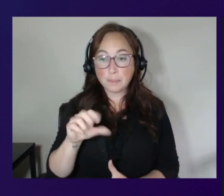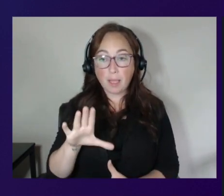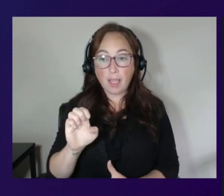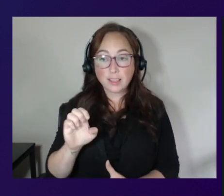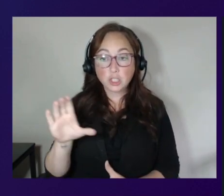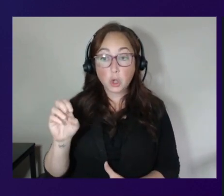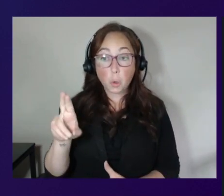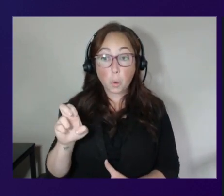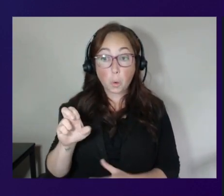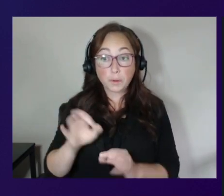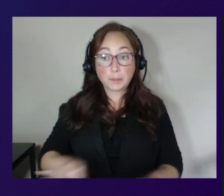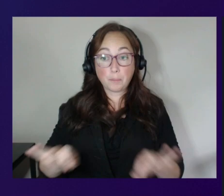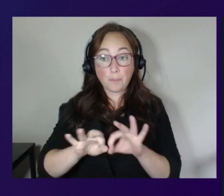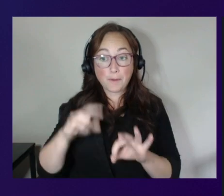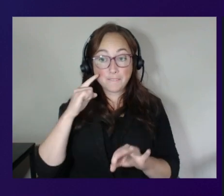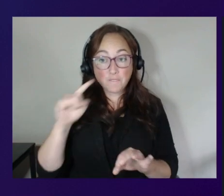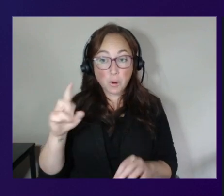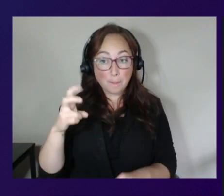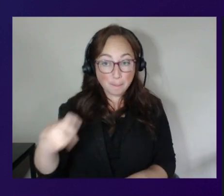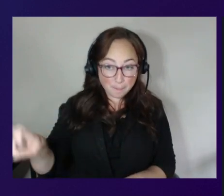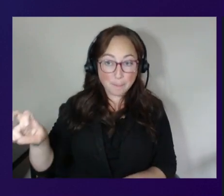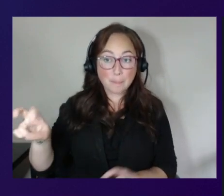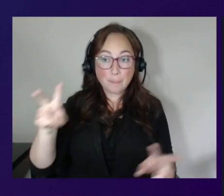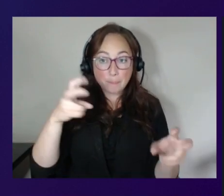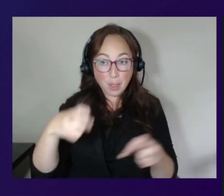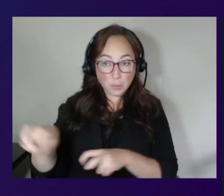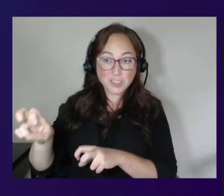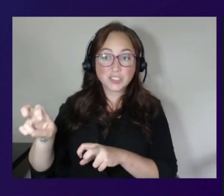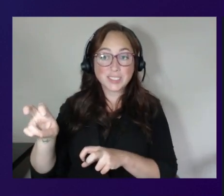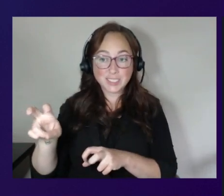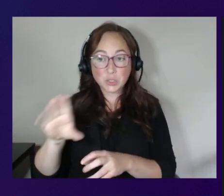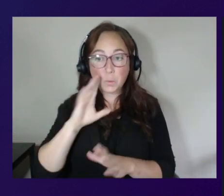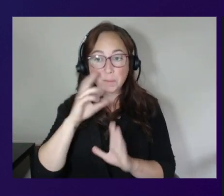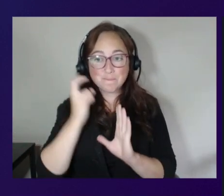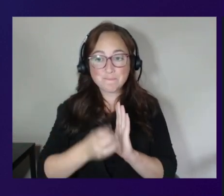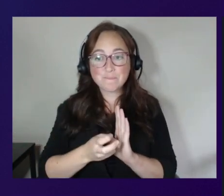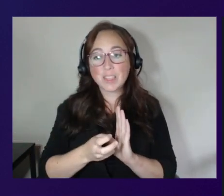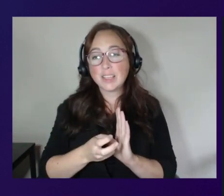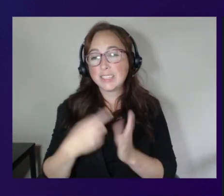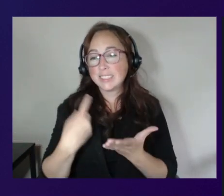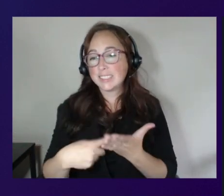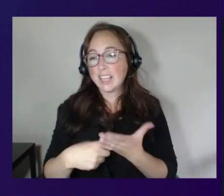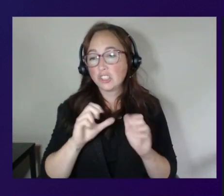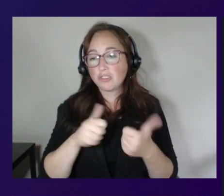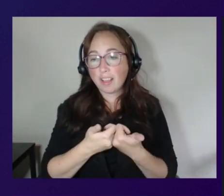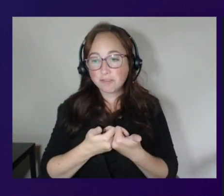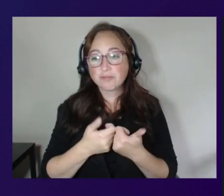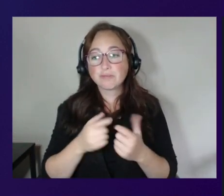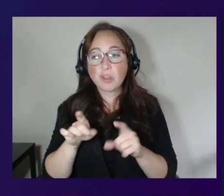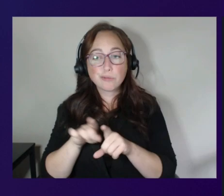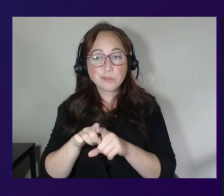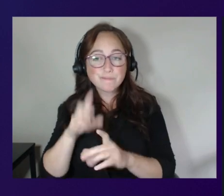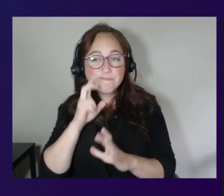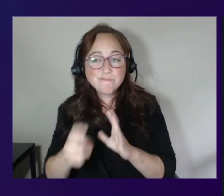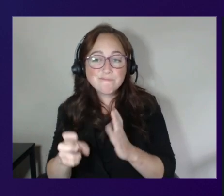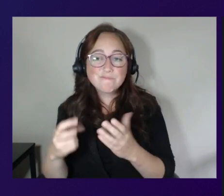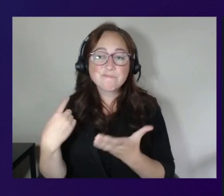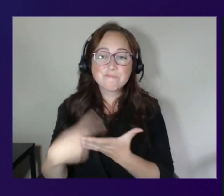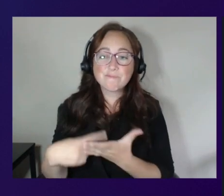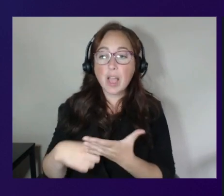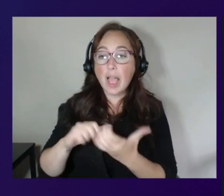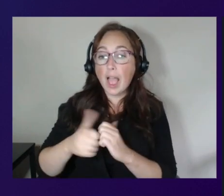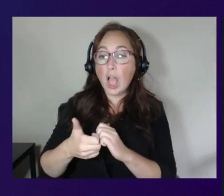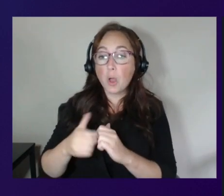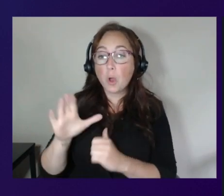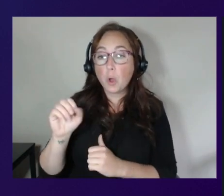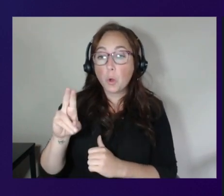to migrations. Yeah. So we're going to dive into those challenges we see, and then also dive into, how Core helps. And I'm actually going to show a demo,